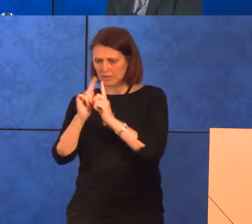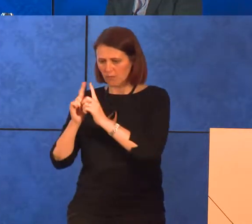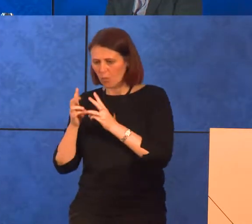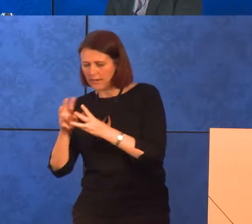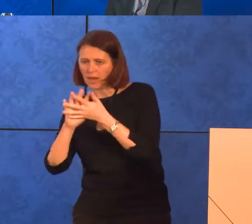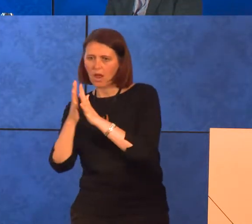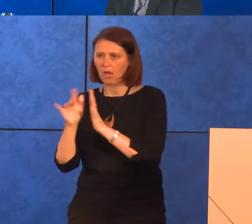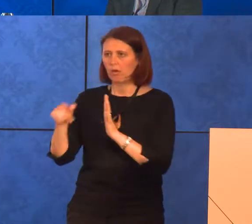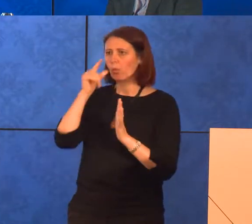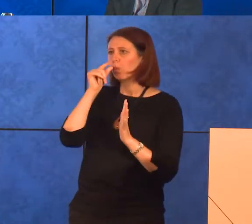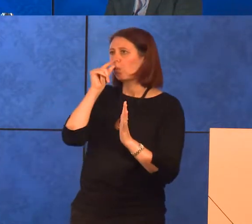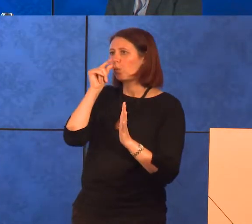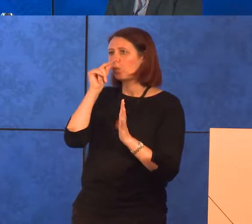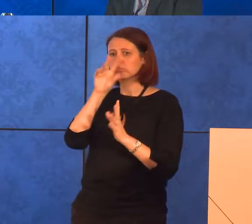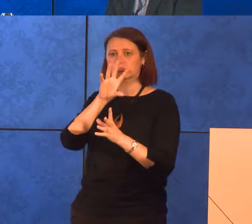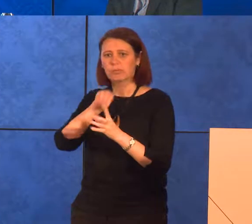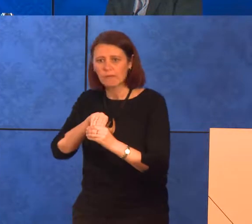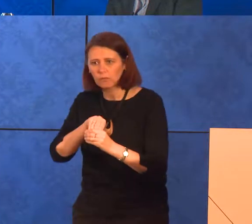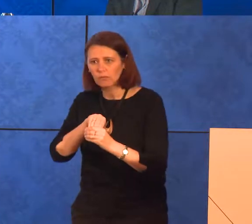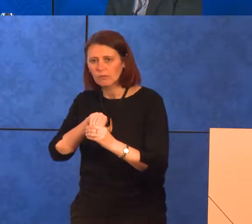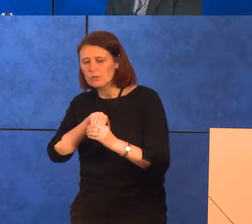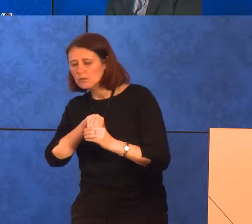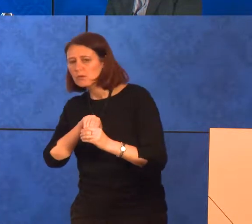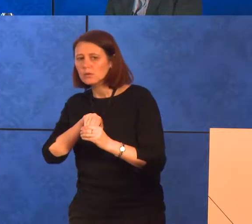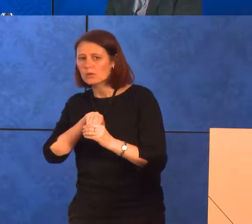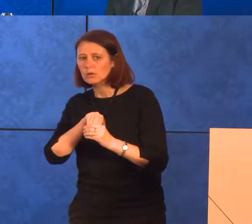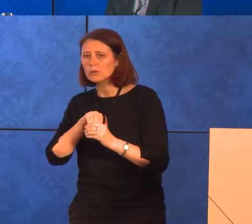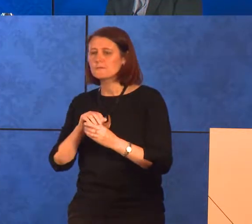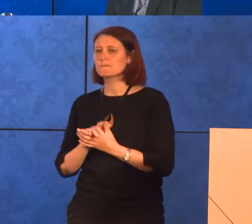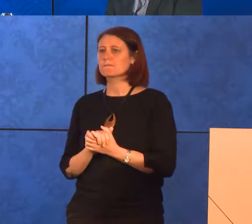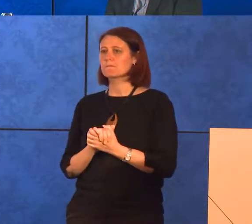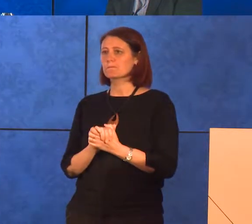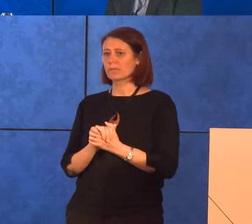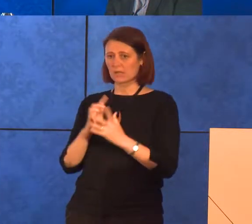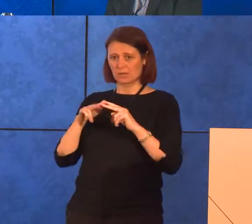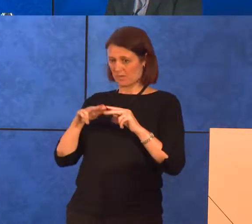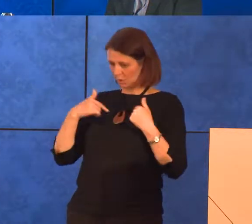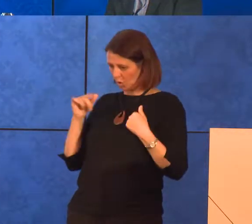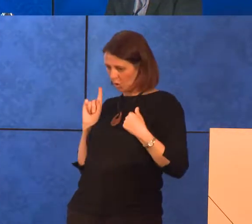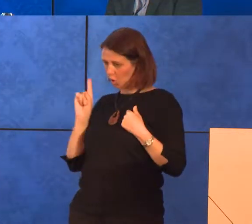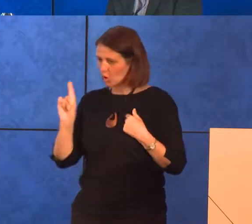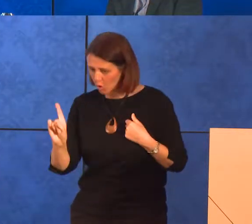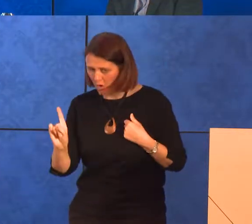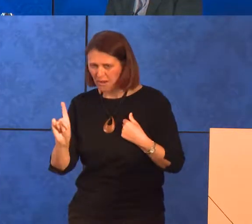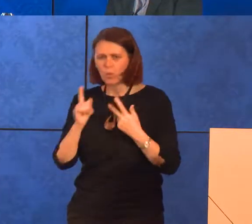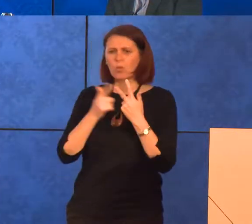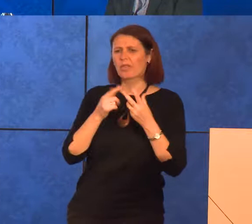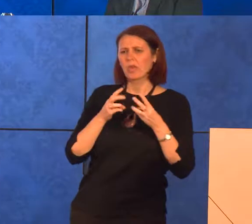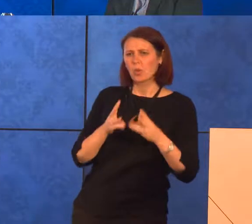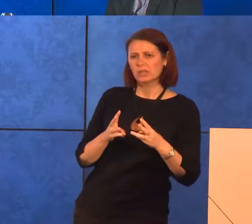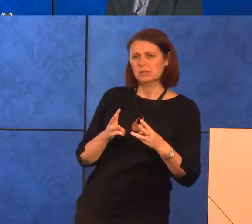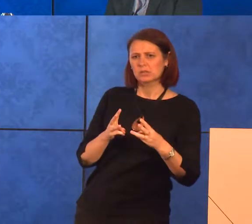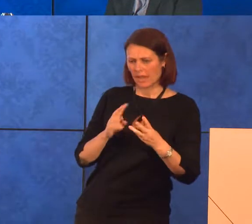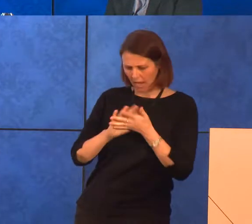people could, I guess, partake in it if it's not in person, and what are the other ways where people can feel safe